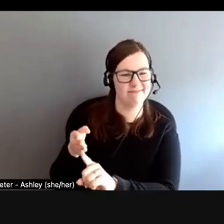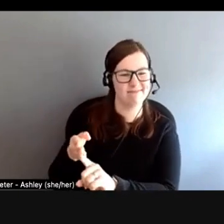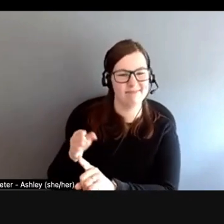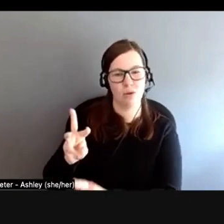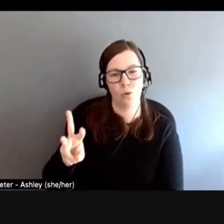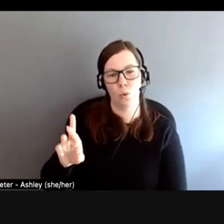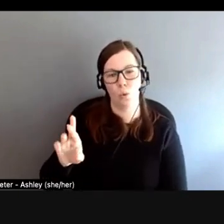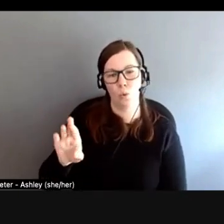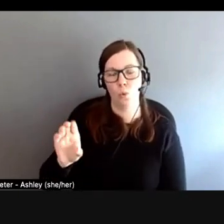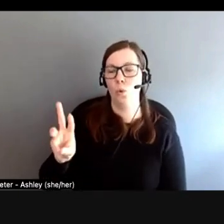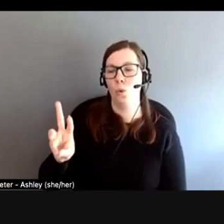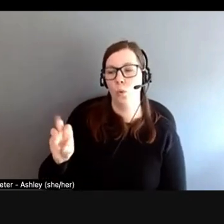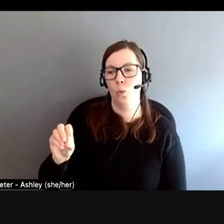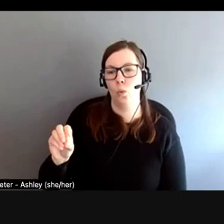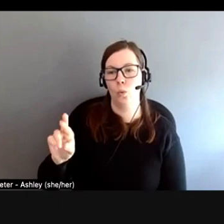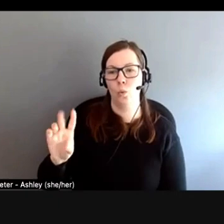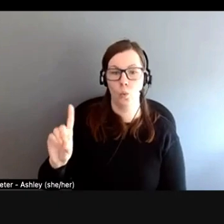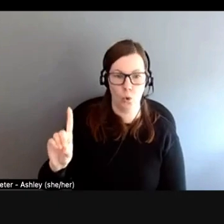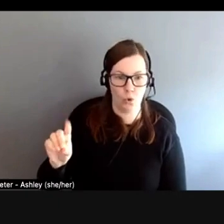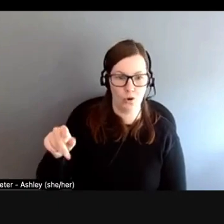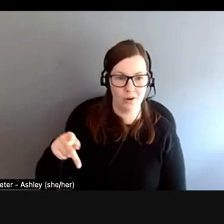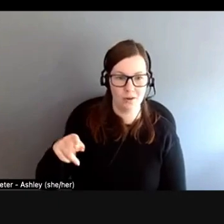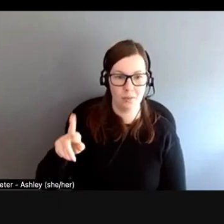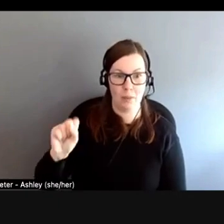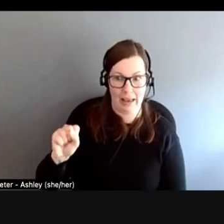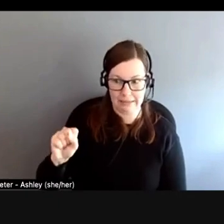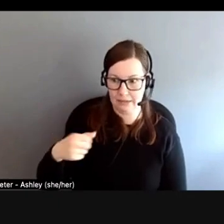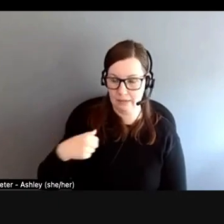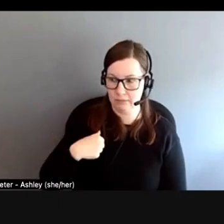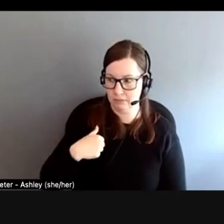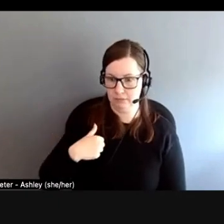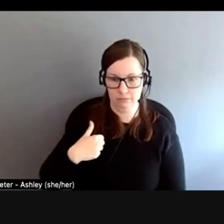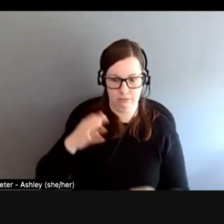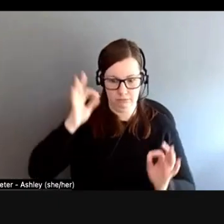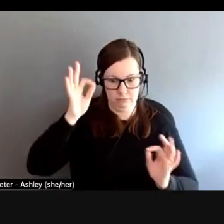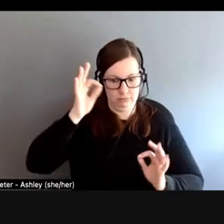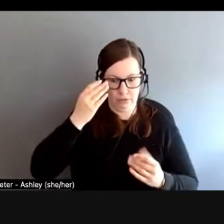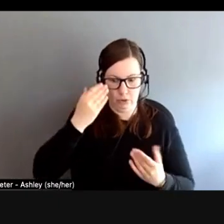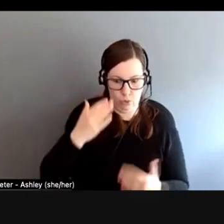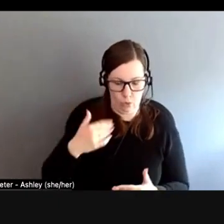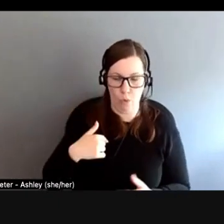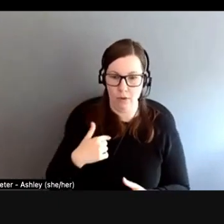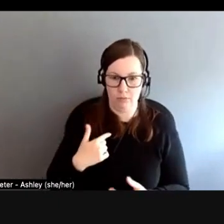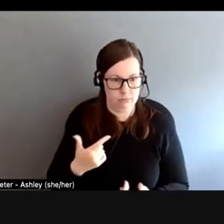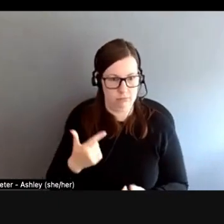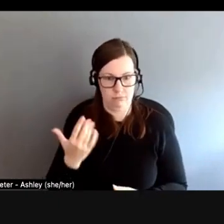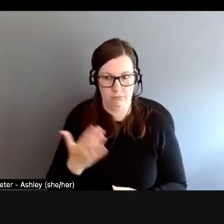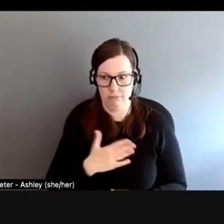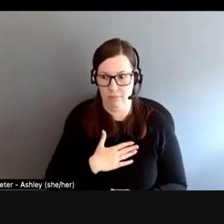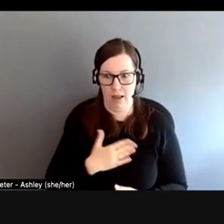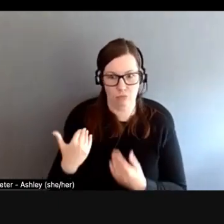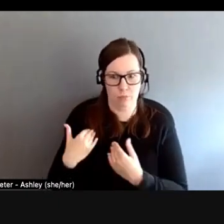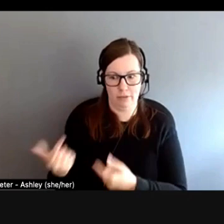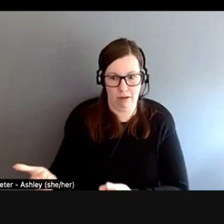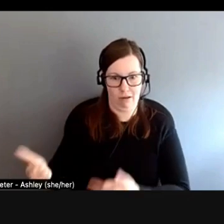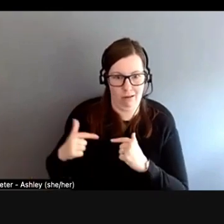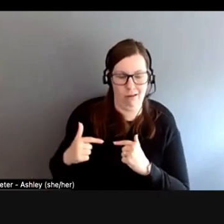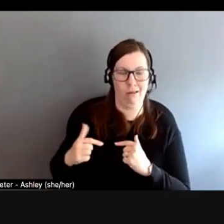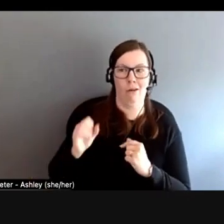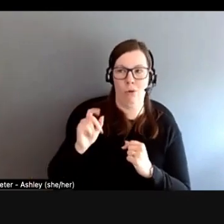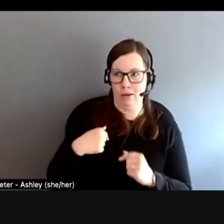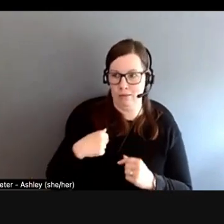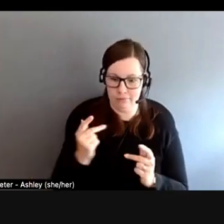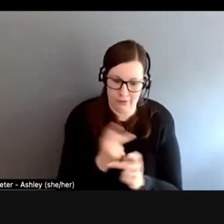to figure that out, to change the accessibility of the fonts and all that kind of stuff. So it's like a never-ending rabbit